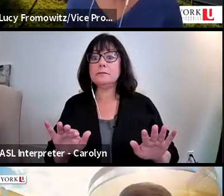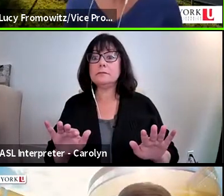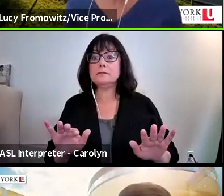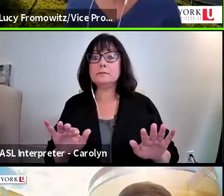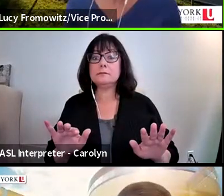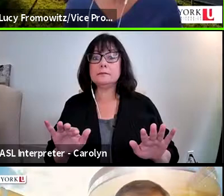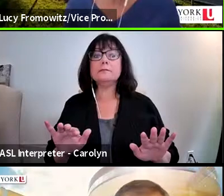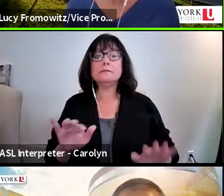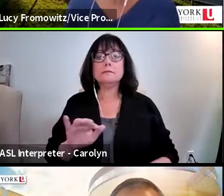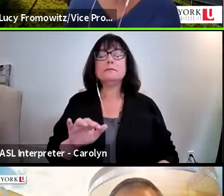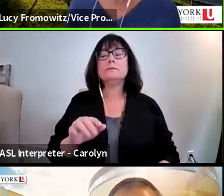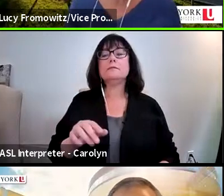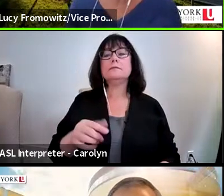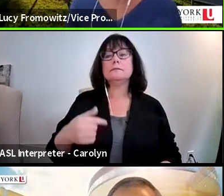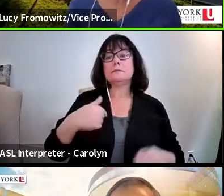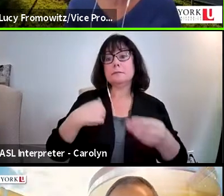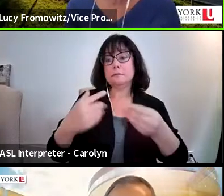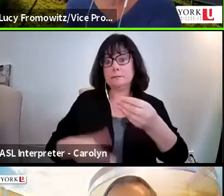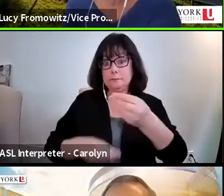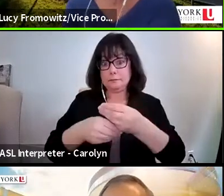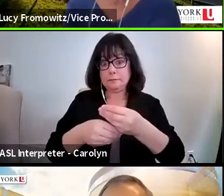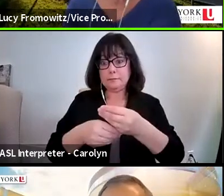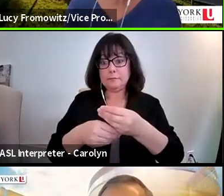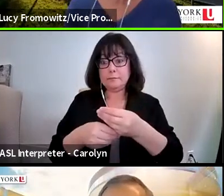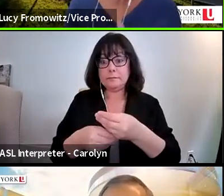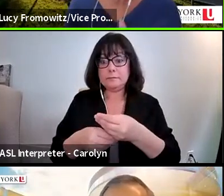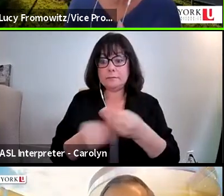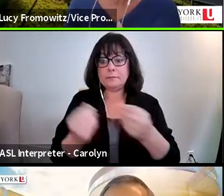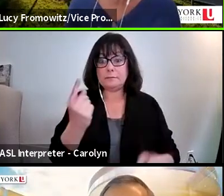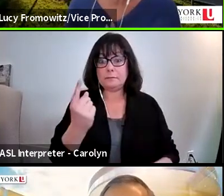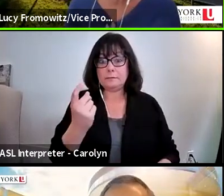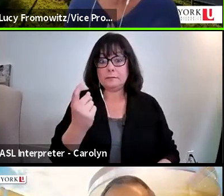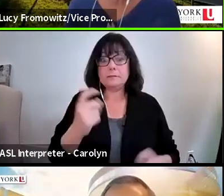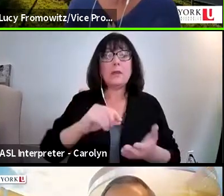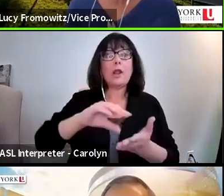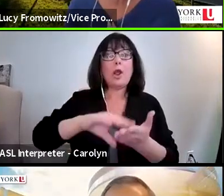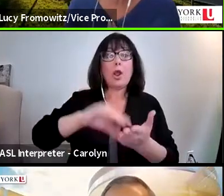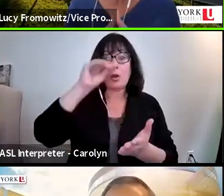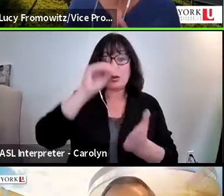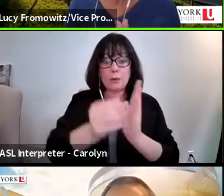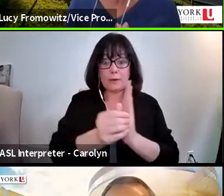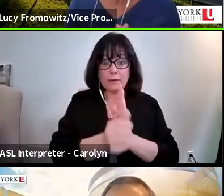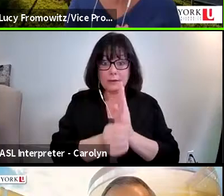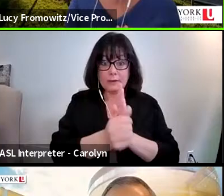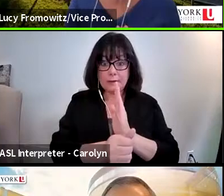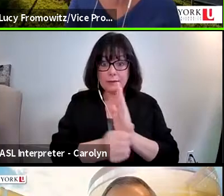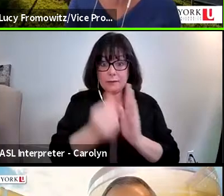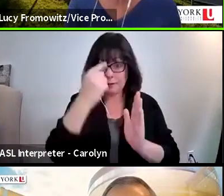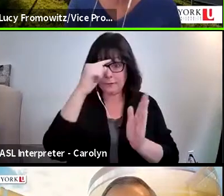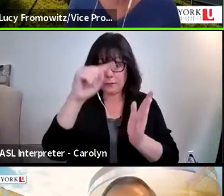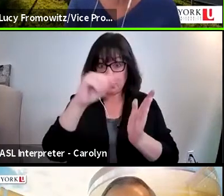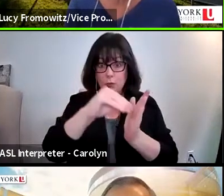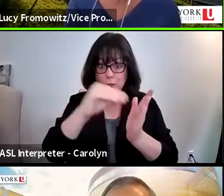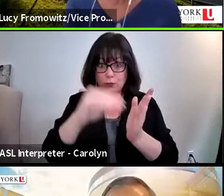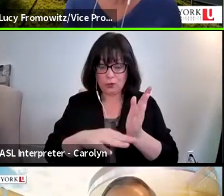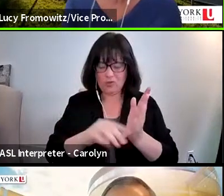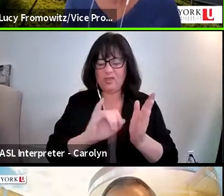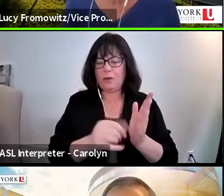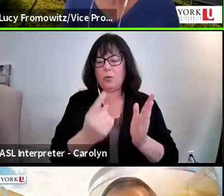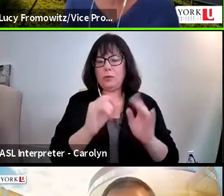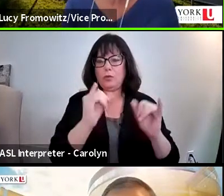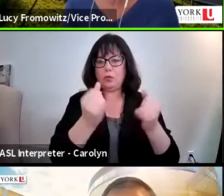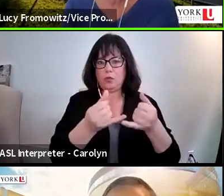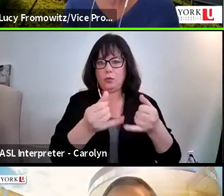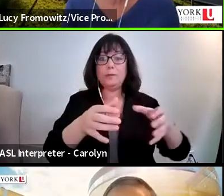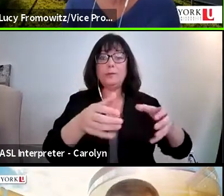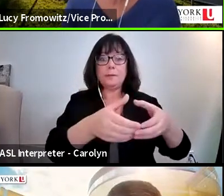The one other thing I will add is that the Learning Skills for Students group have posted a student guide